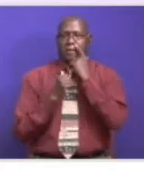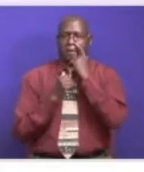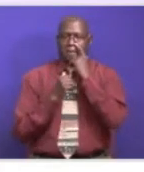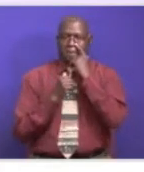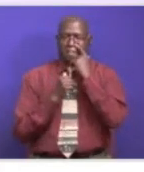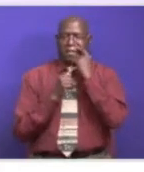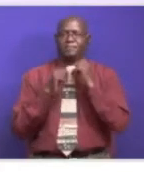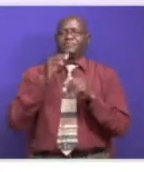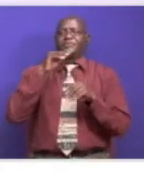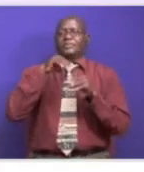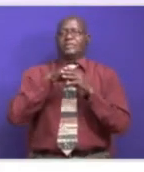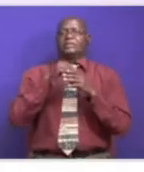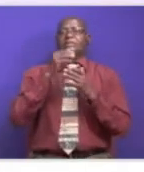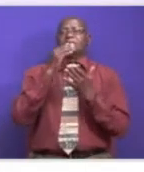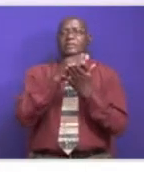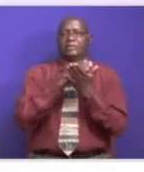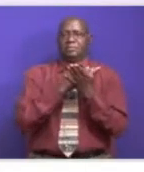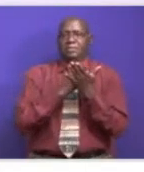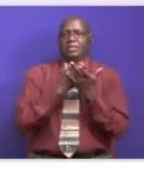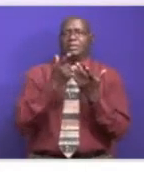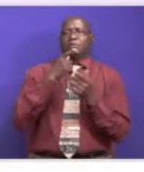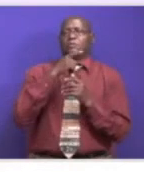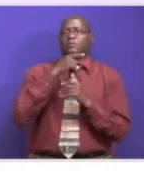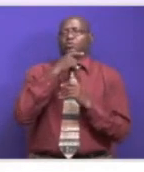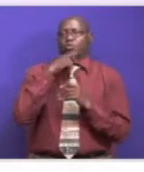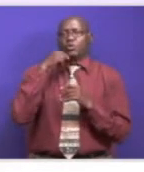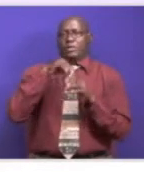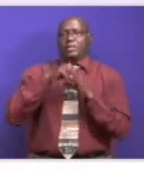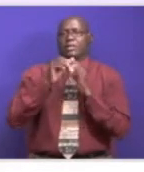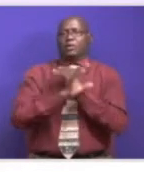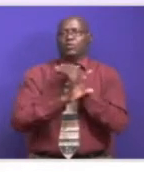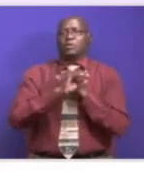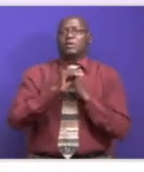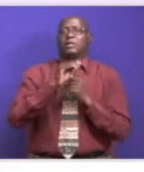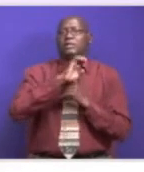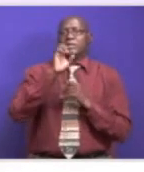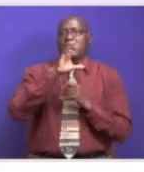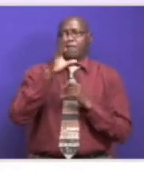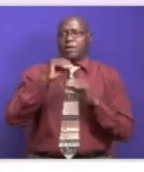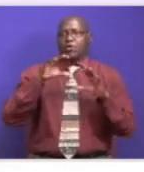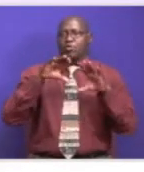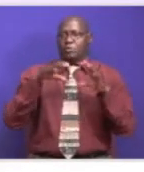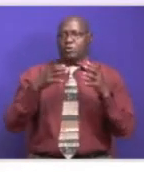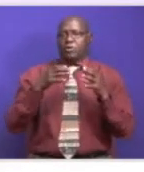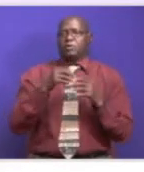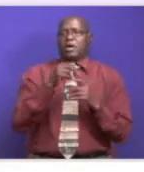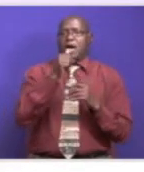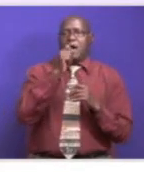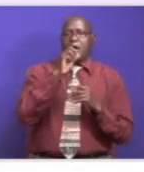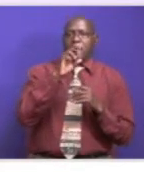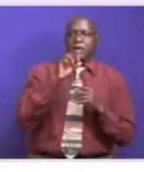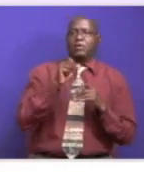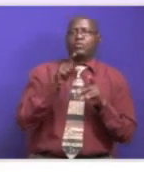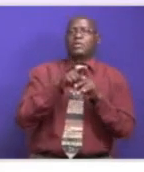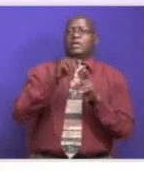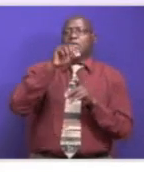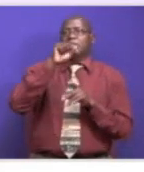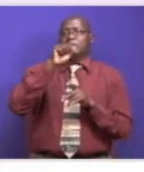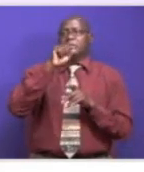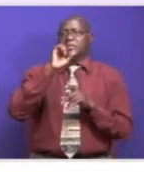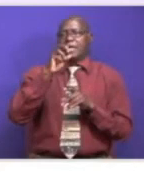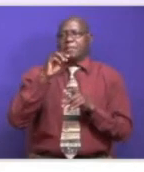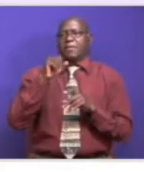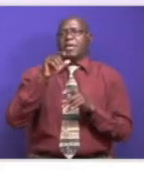statement on the drought situation in the country, the Cabinet Secretary for East Africa Community, Arid and Semi-Arid Lands